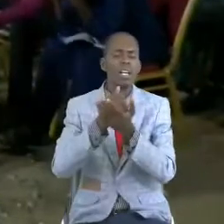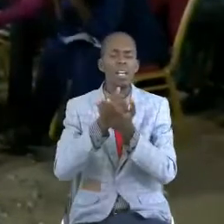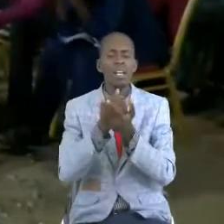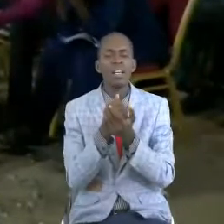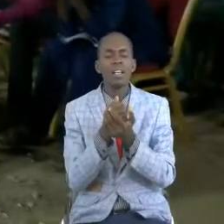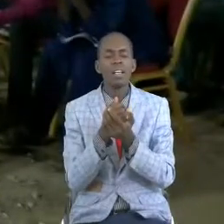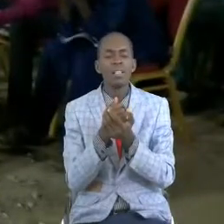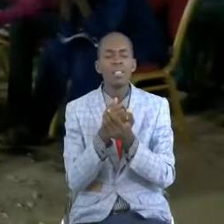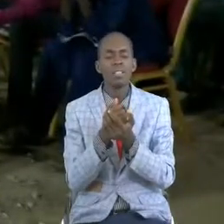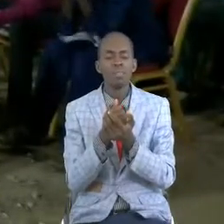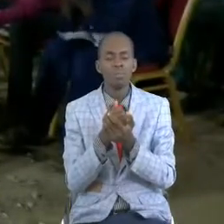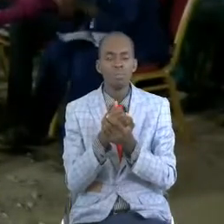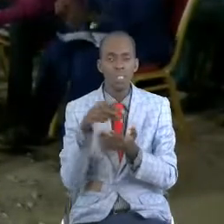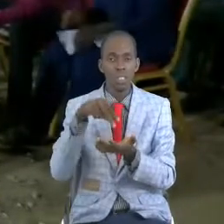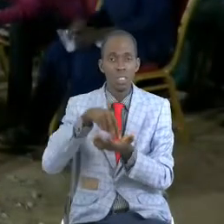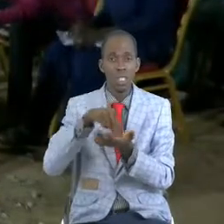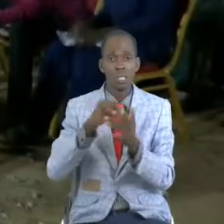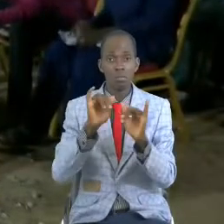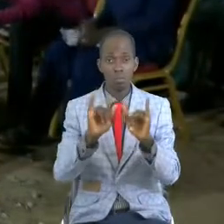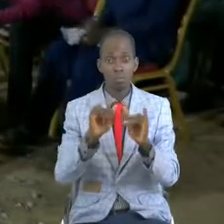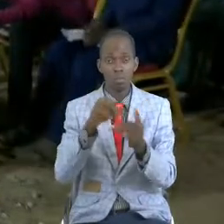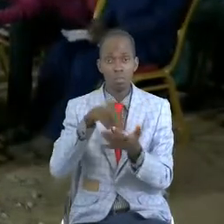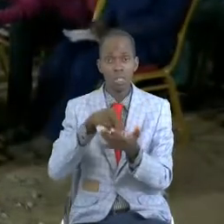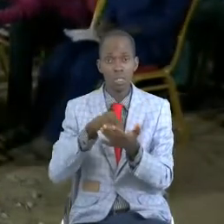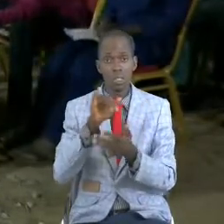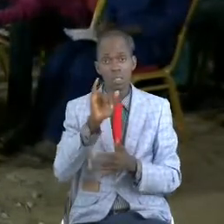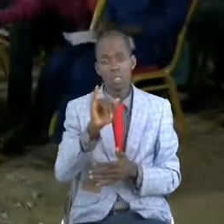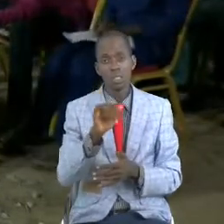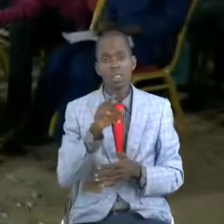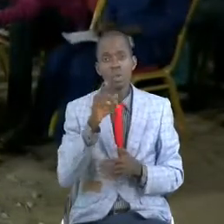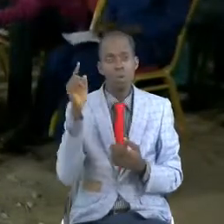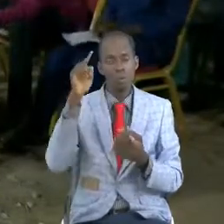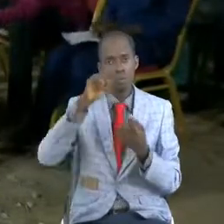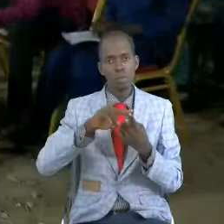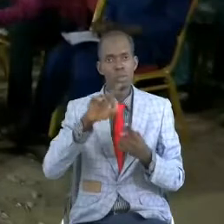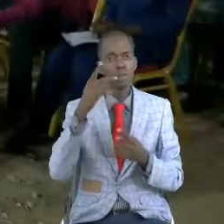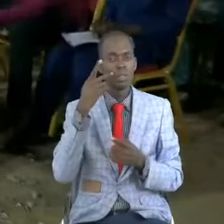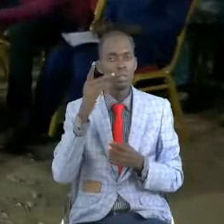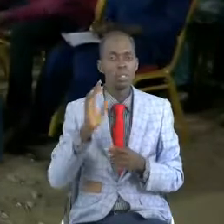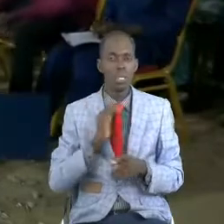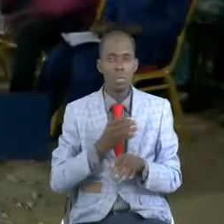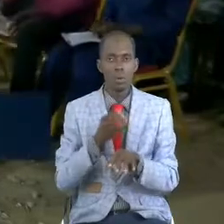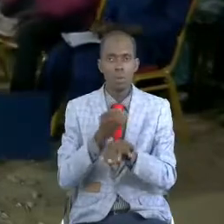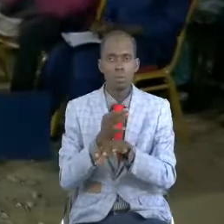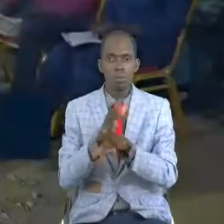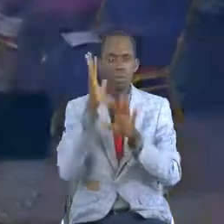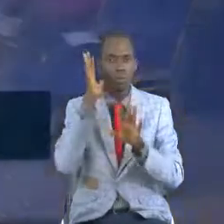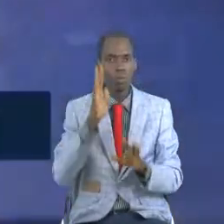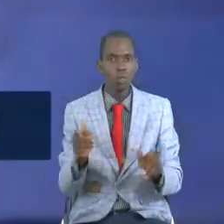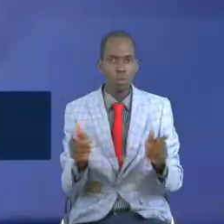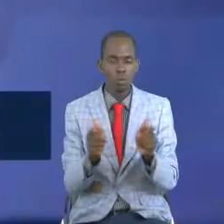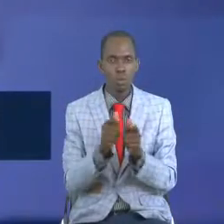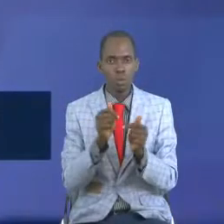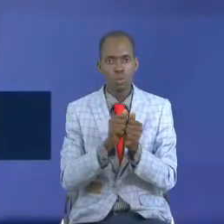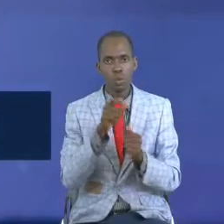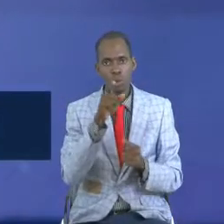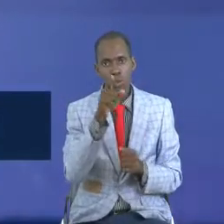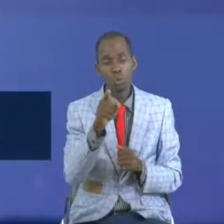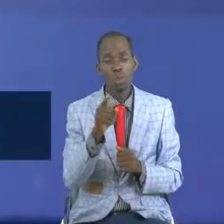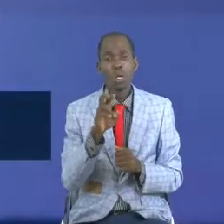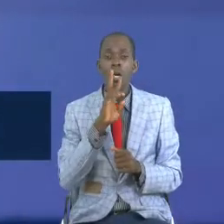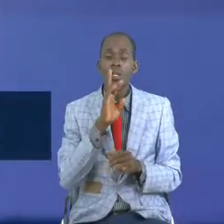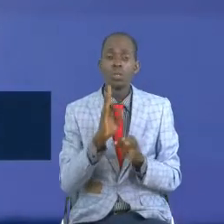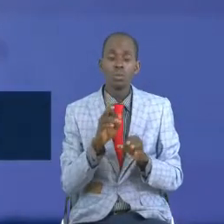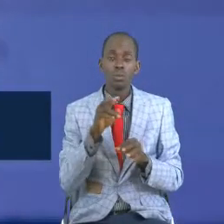he constantly our counselors are there they give you sleep to feel and online every location